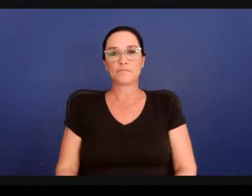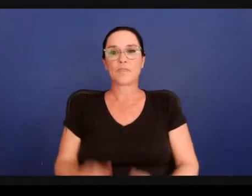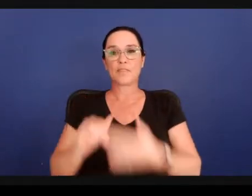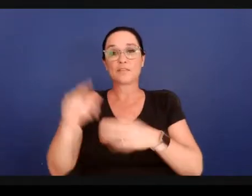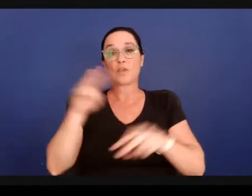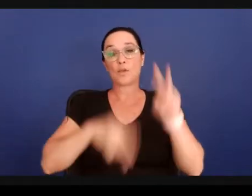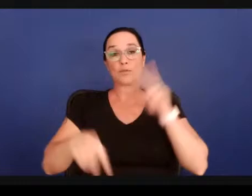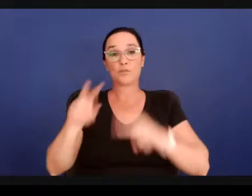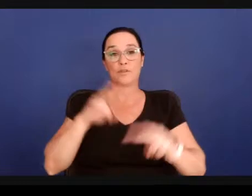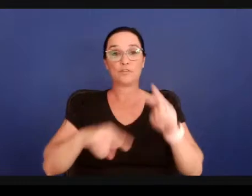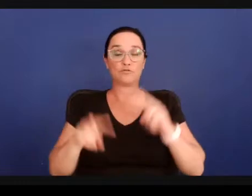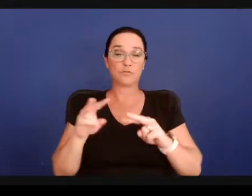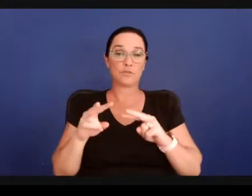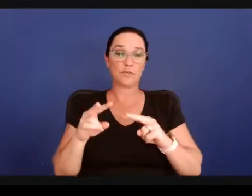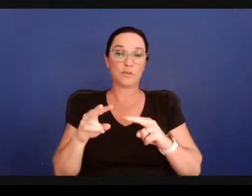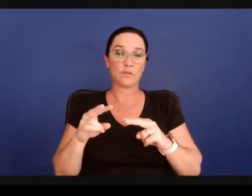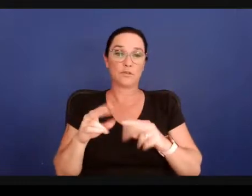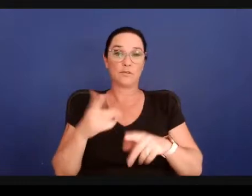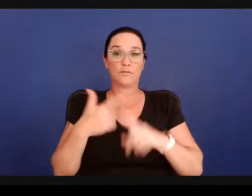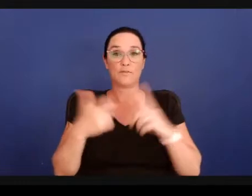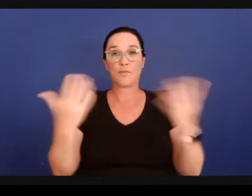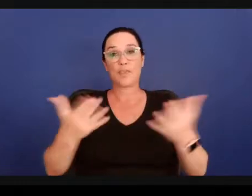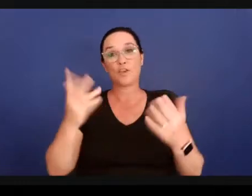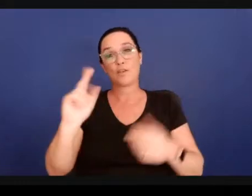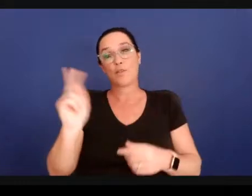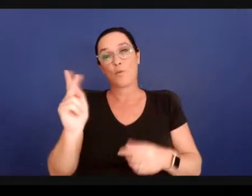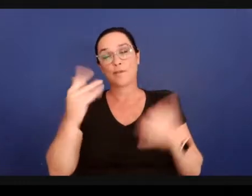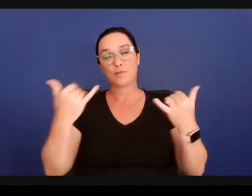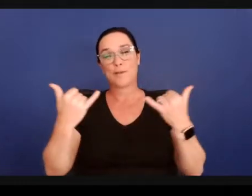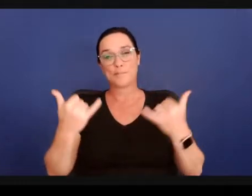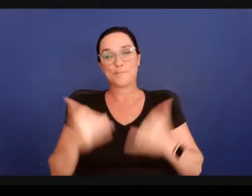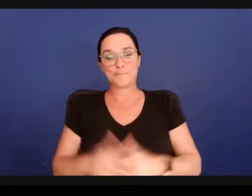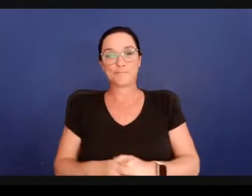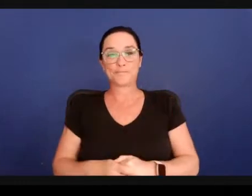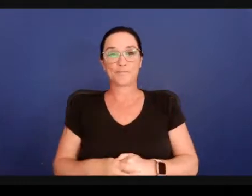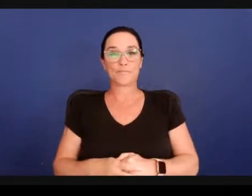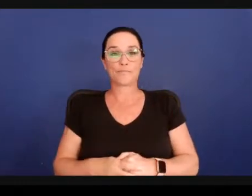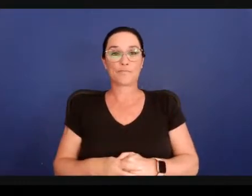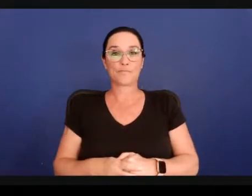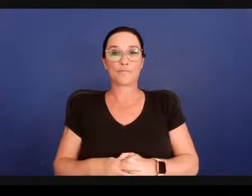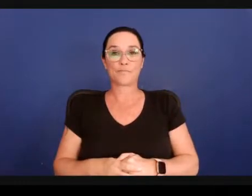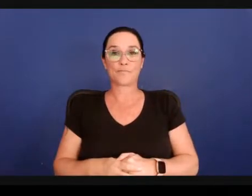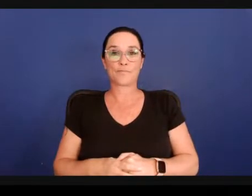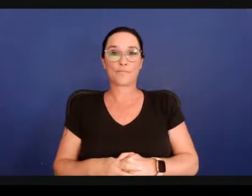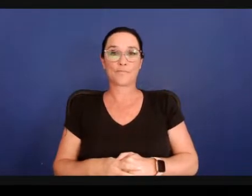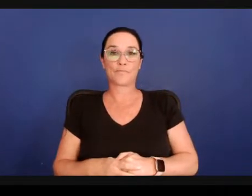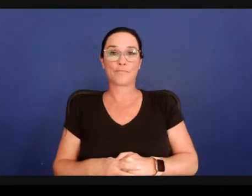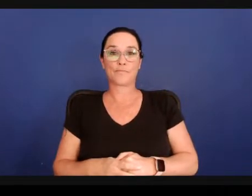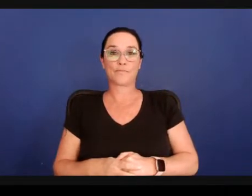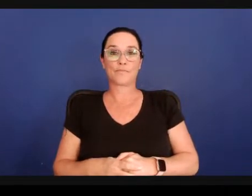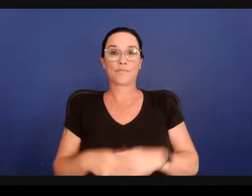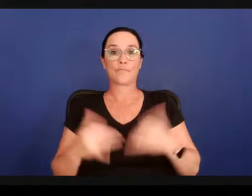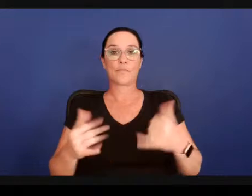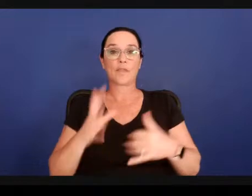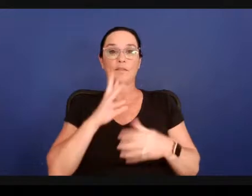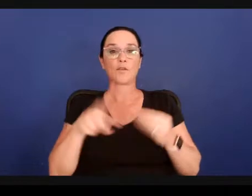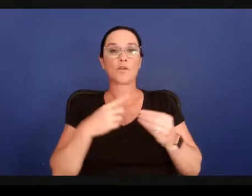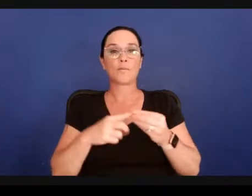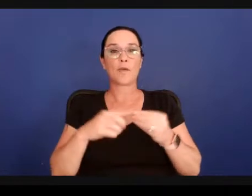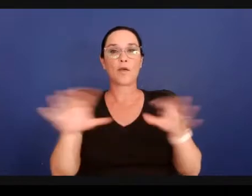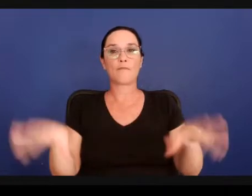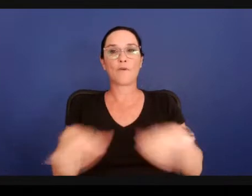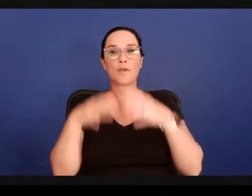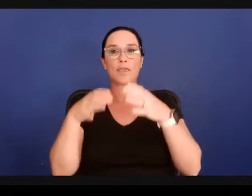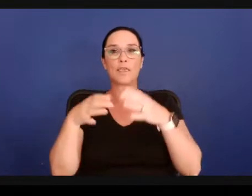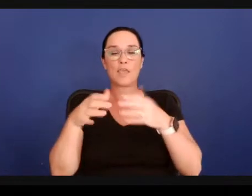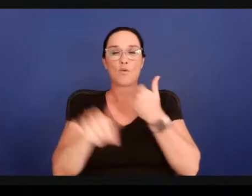visual observations here in Kilauea today. And with that, we'll just touch base here with our volcanic hazard summary, which